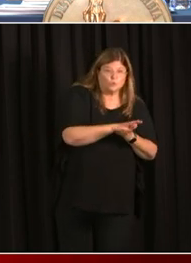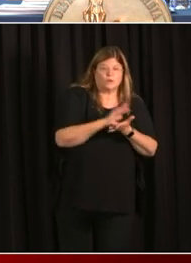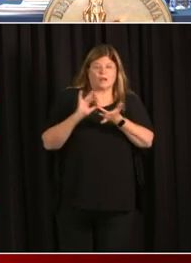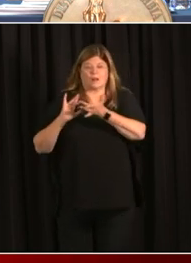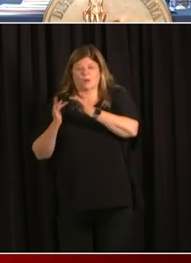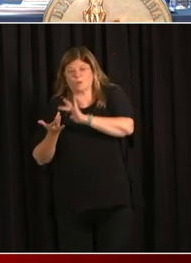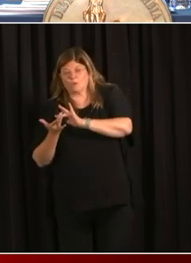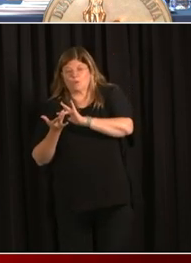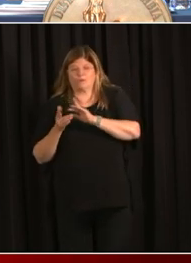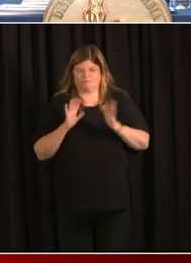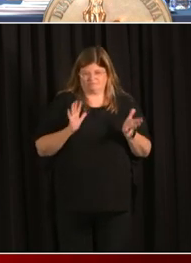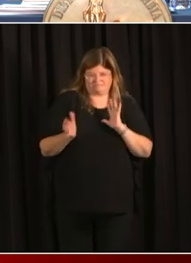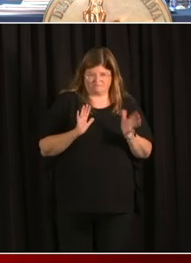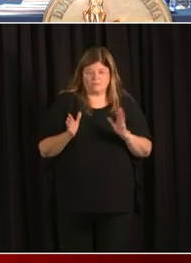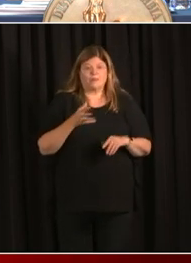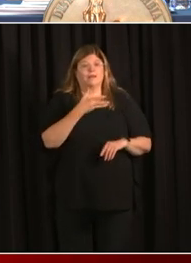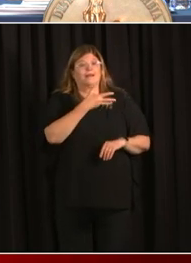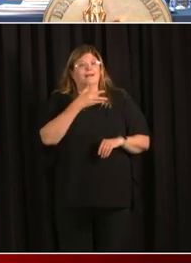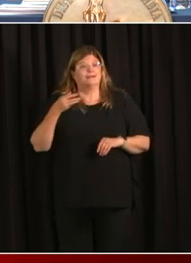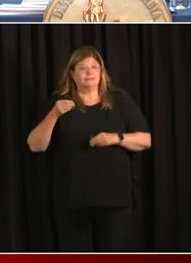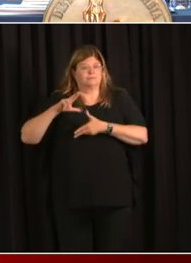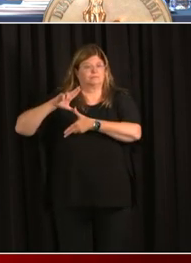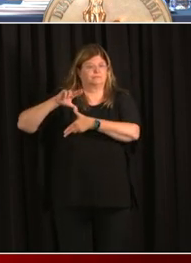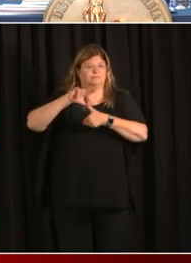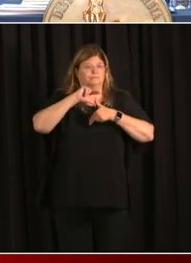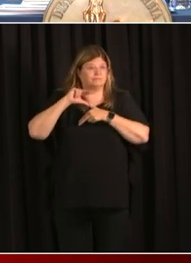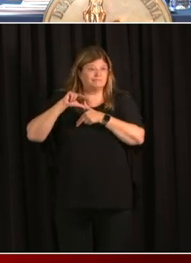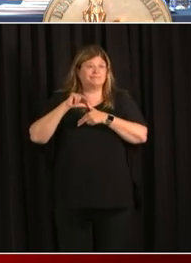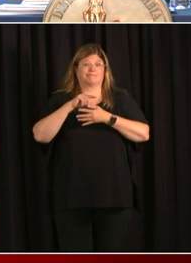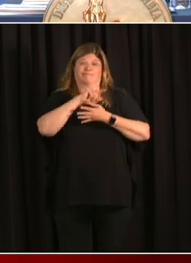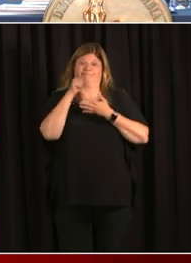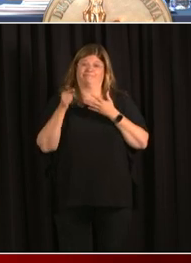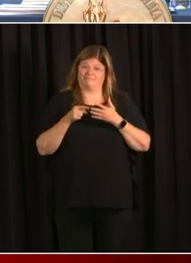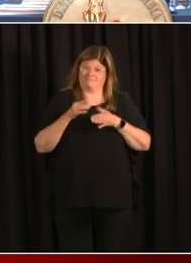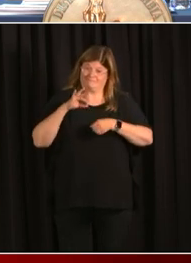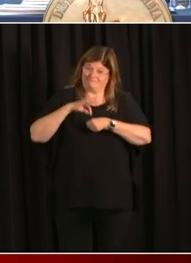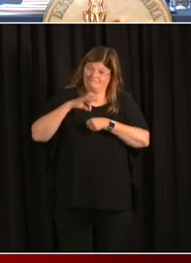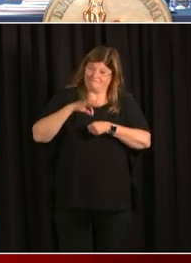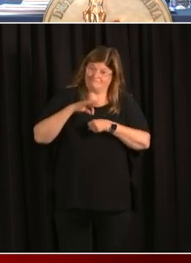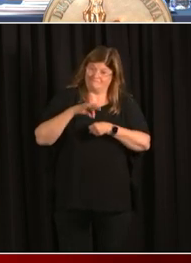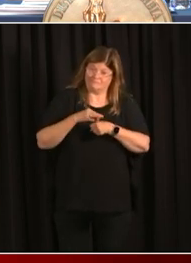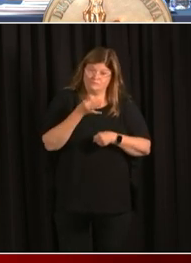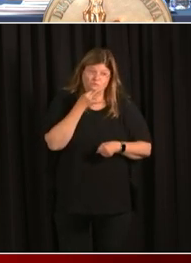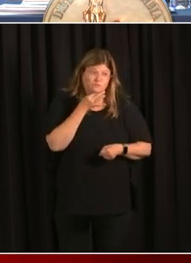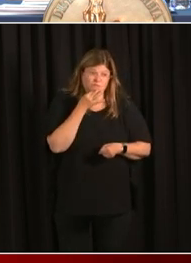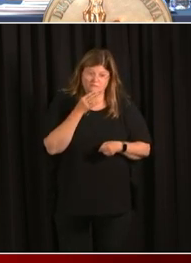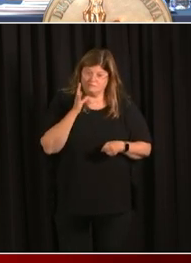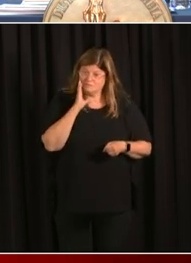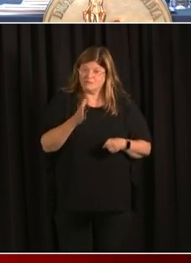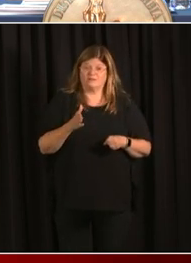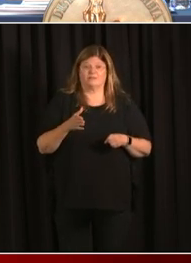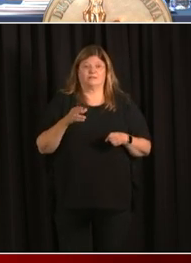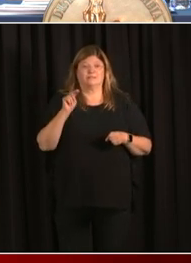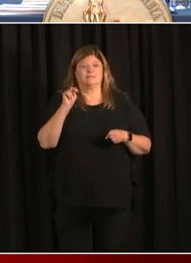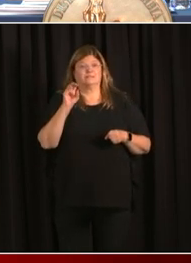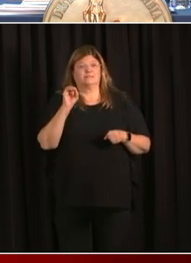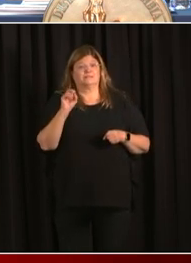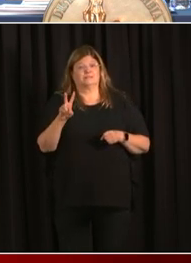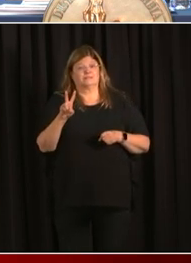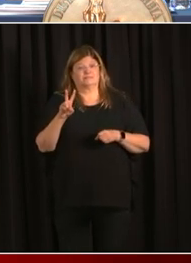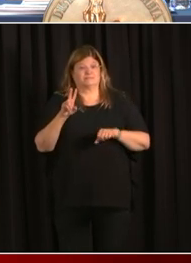and election week, which is fast approaching. November, of course,